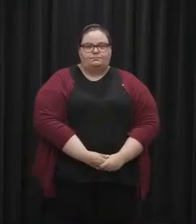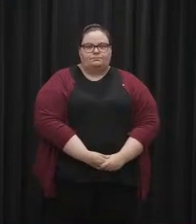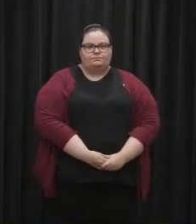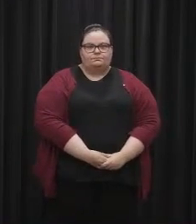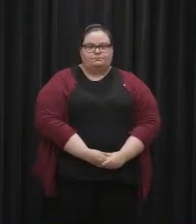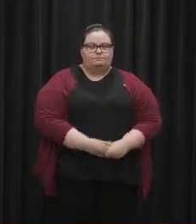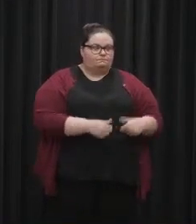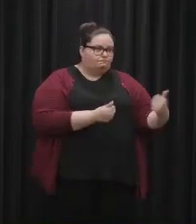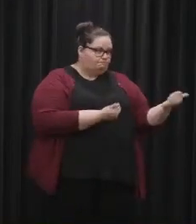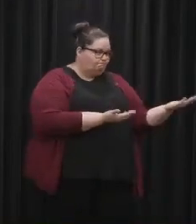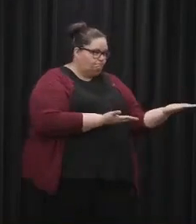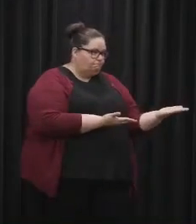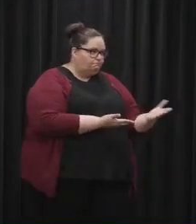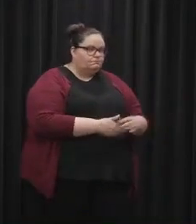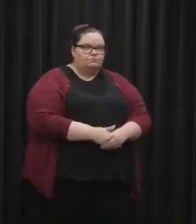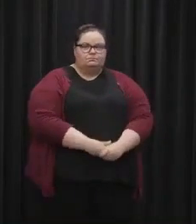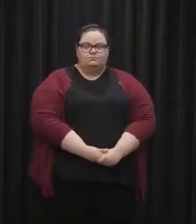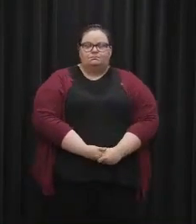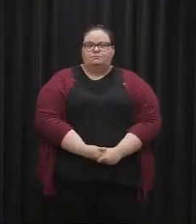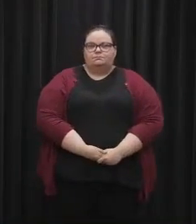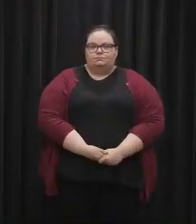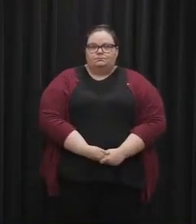Mr. Carty.